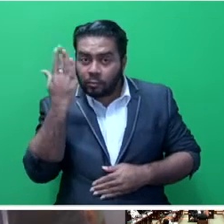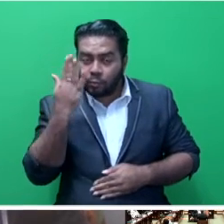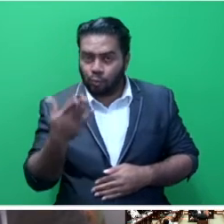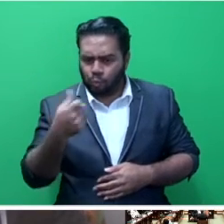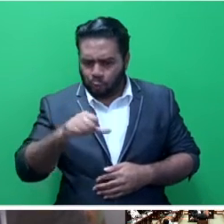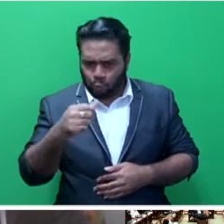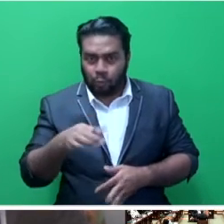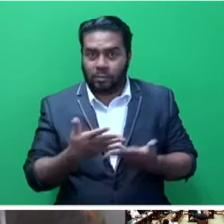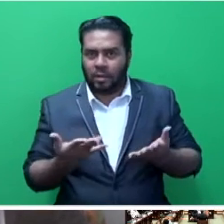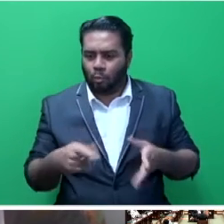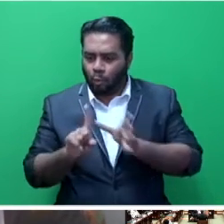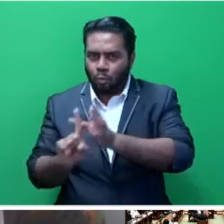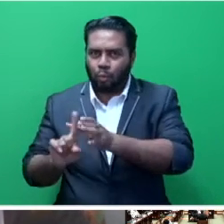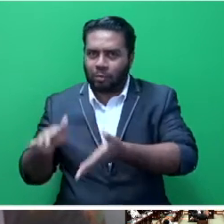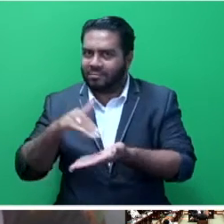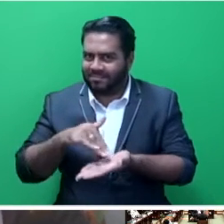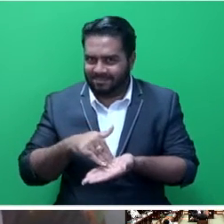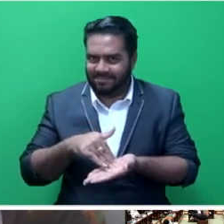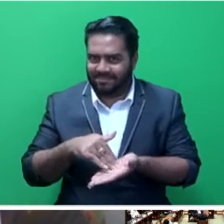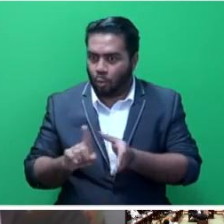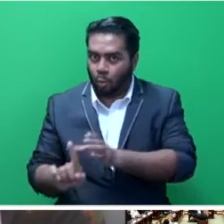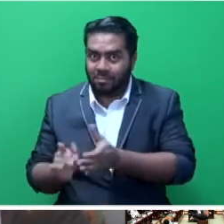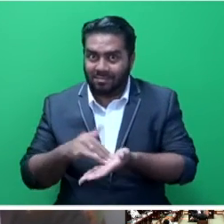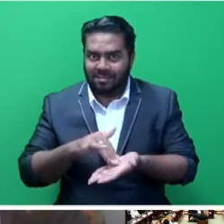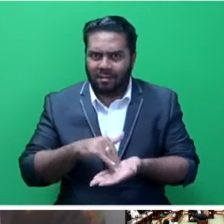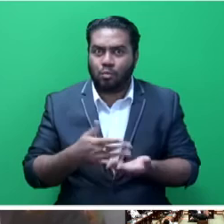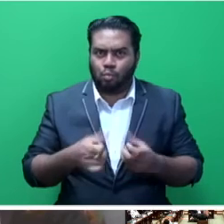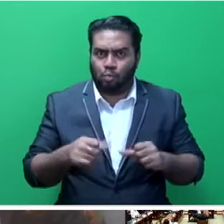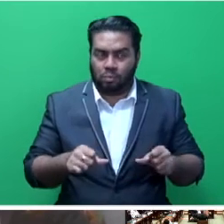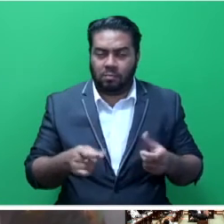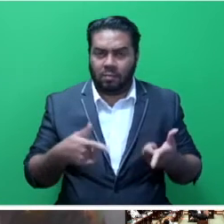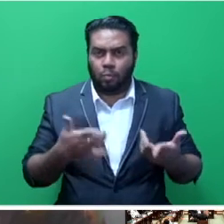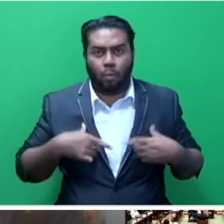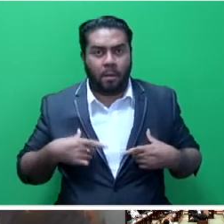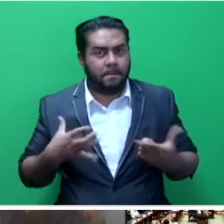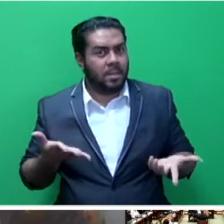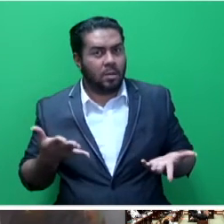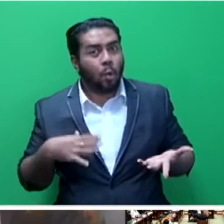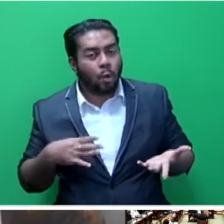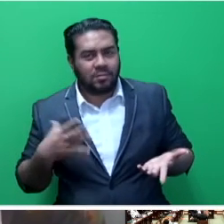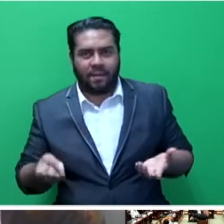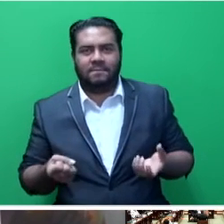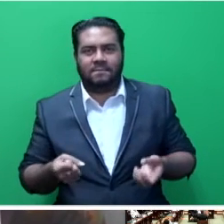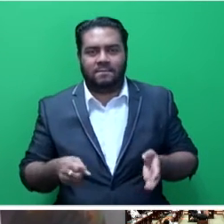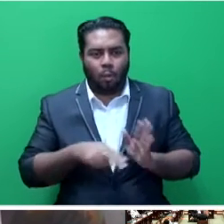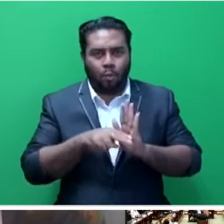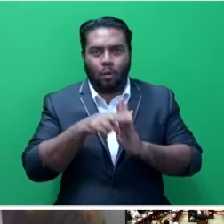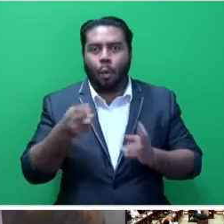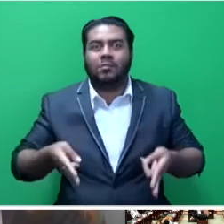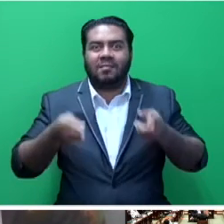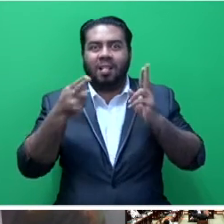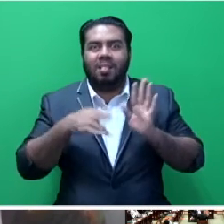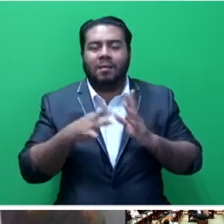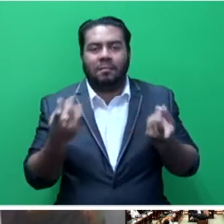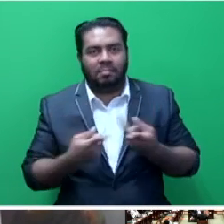and isolation facilities, and these schools have been used because of their boarding facilities that they have. These facilities have been supervised by our